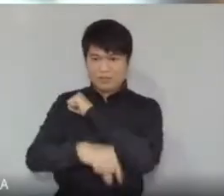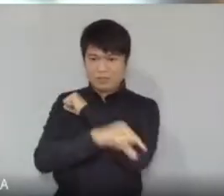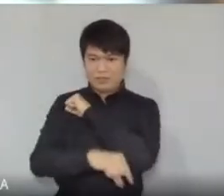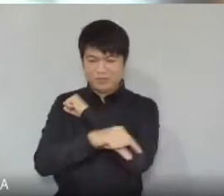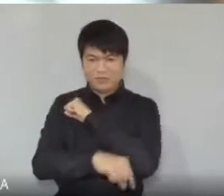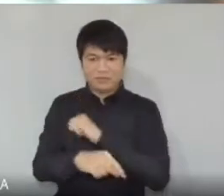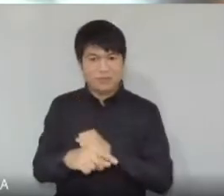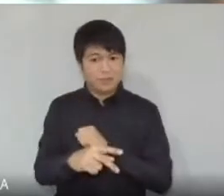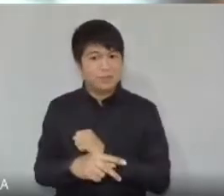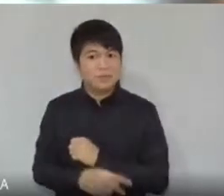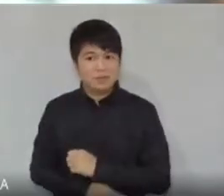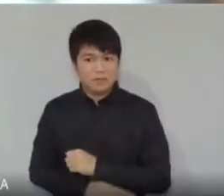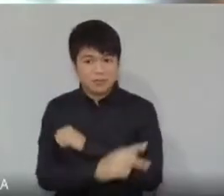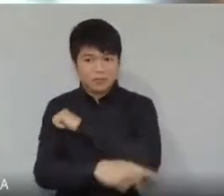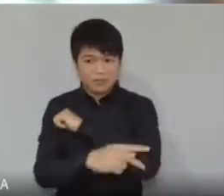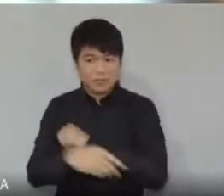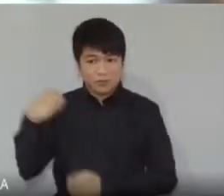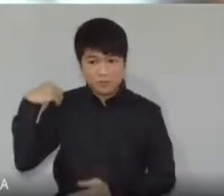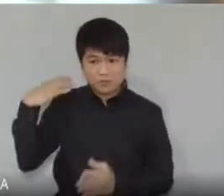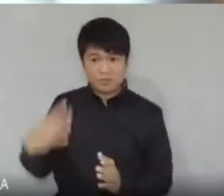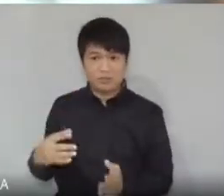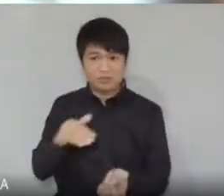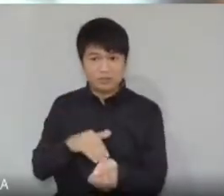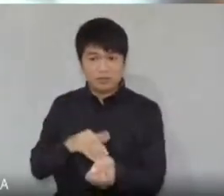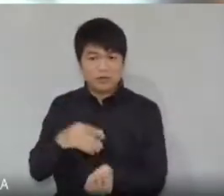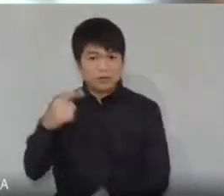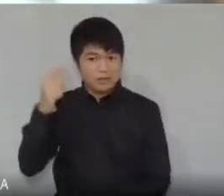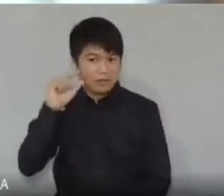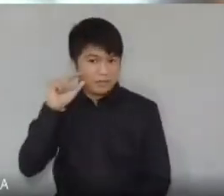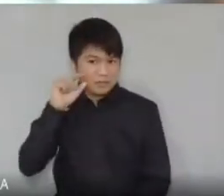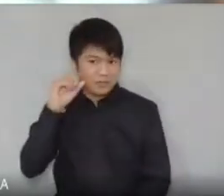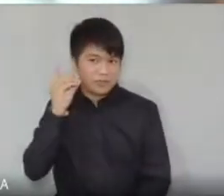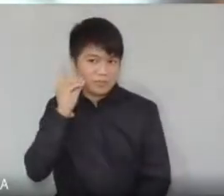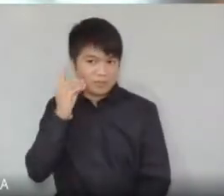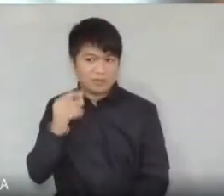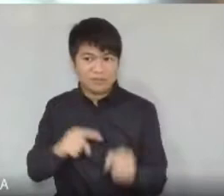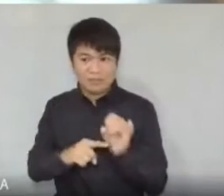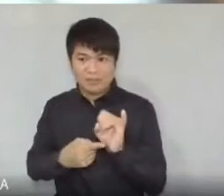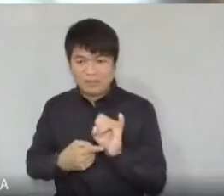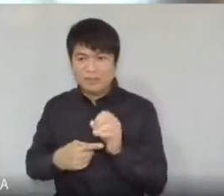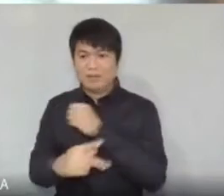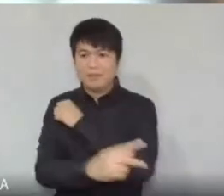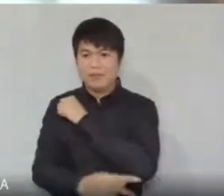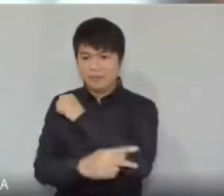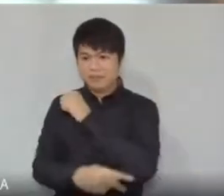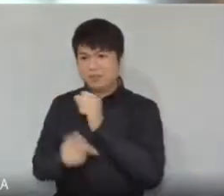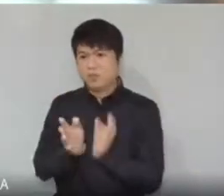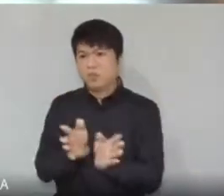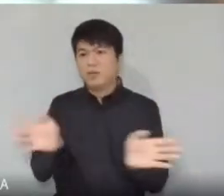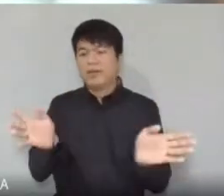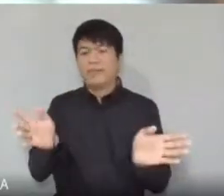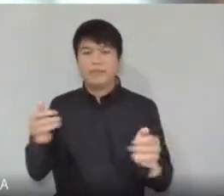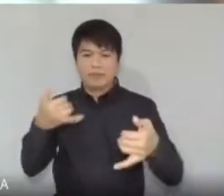Quezon Province, Dr. Osano was for Taguig. Dr. Charity Tan and Dr. Portia Marcelo, the lead organizers of